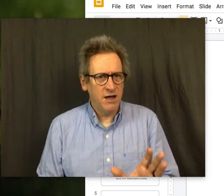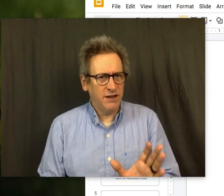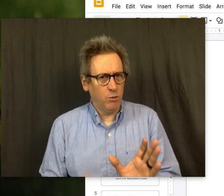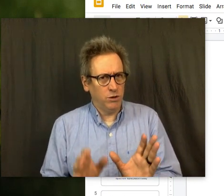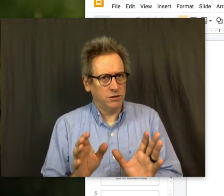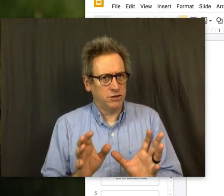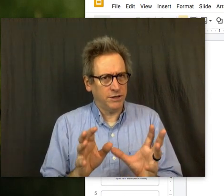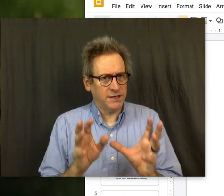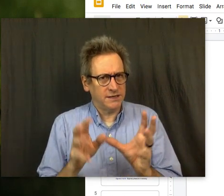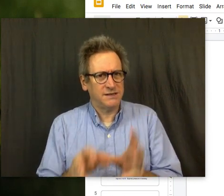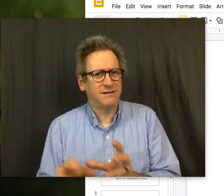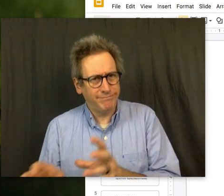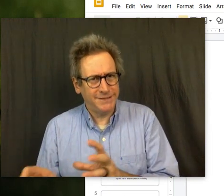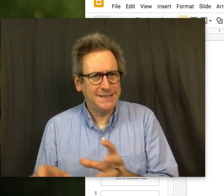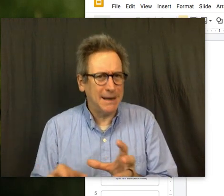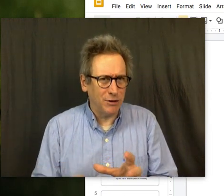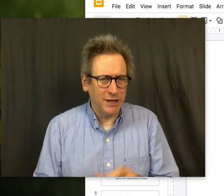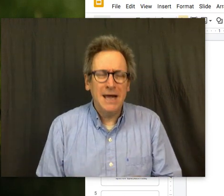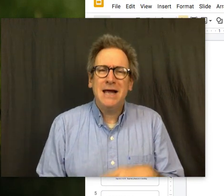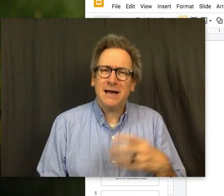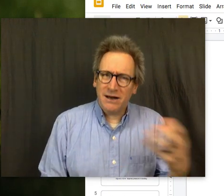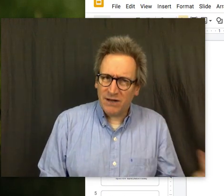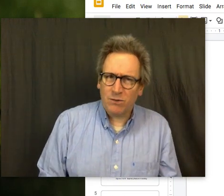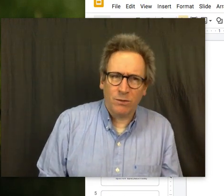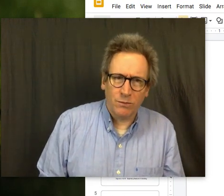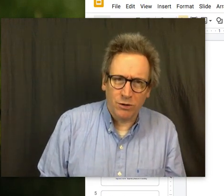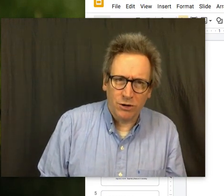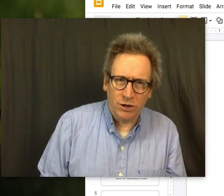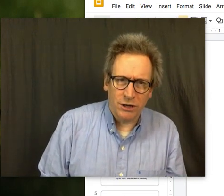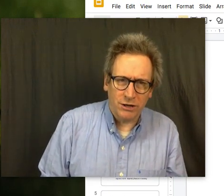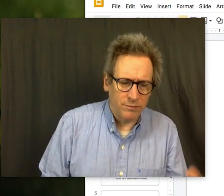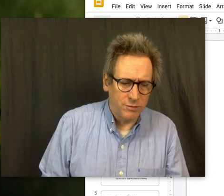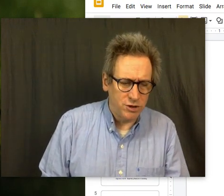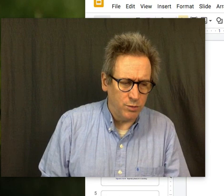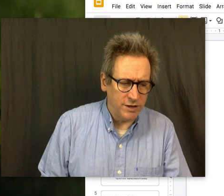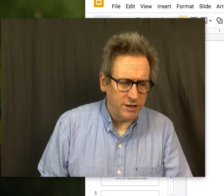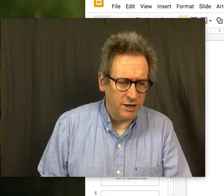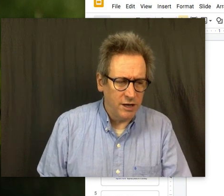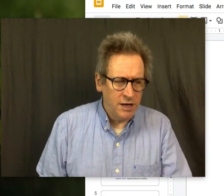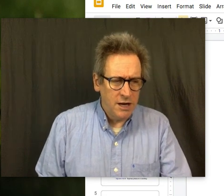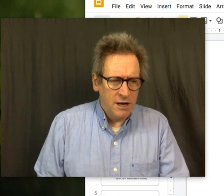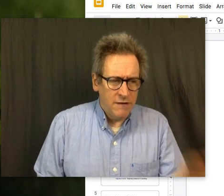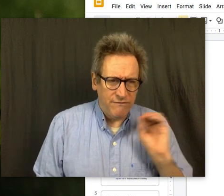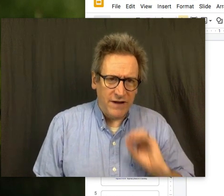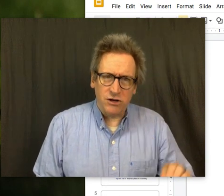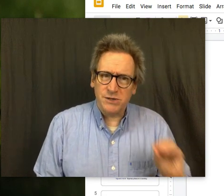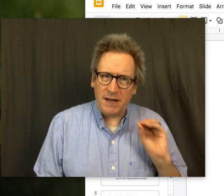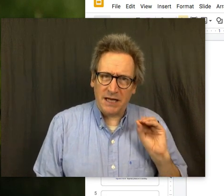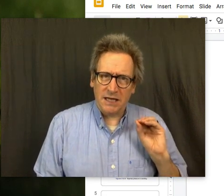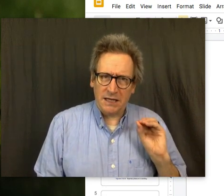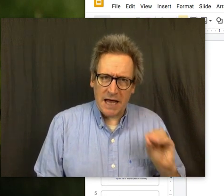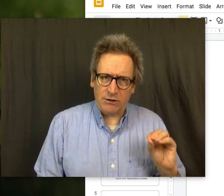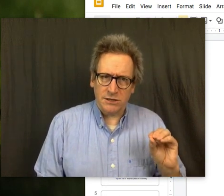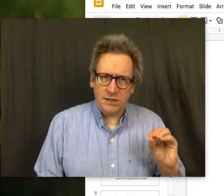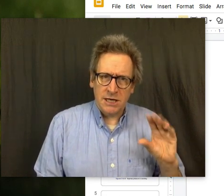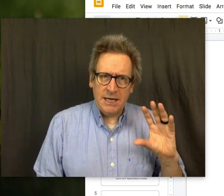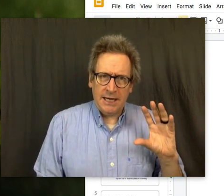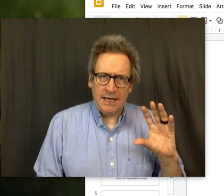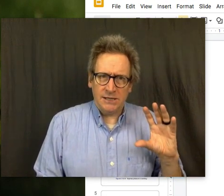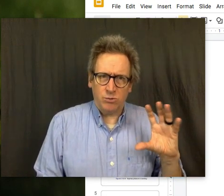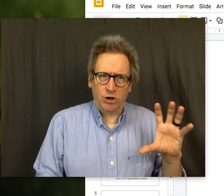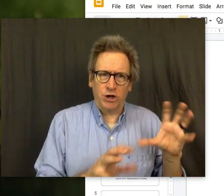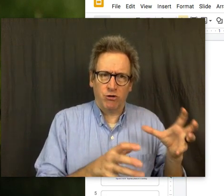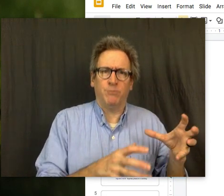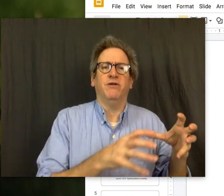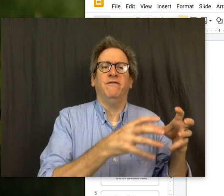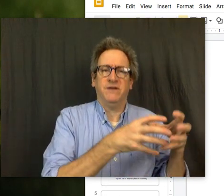have that we'll treat separately, kind of like what we're going to do with the finger spelling letters.